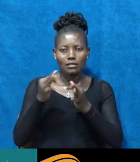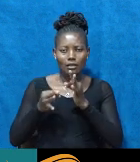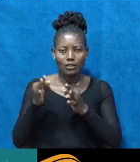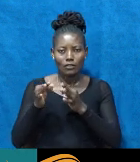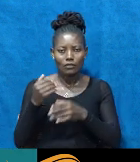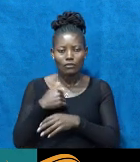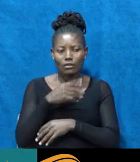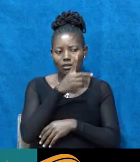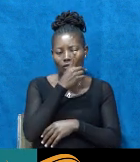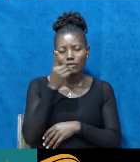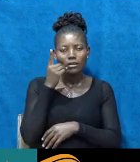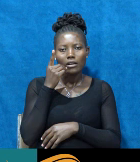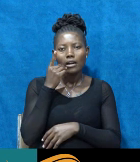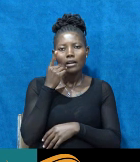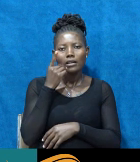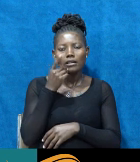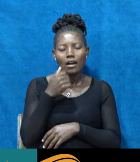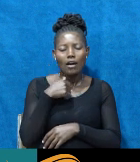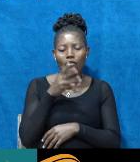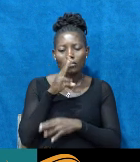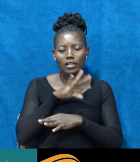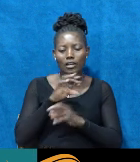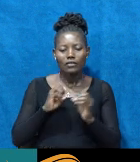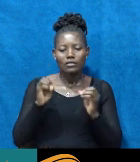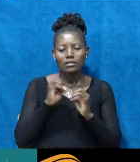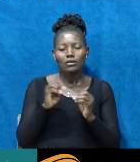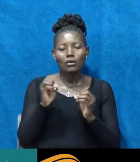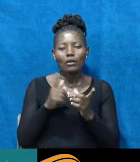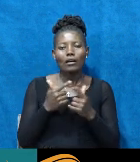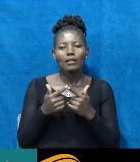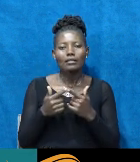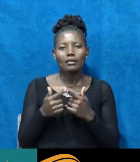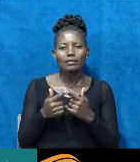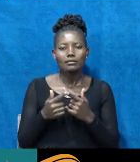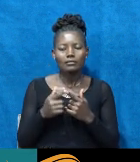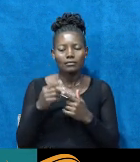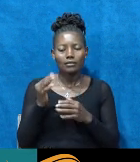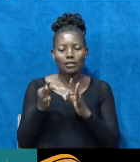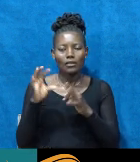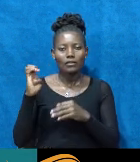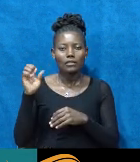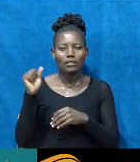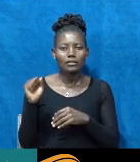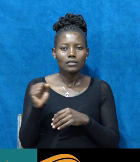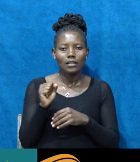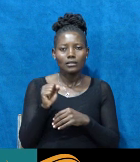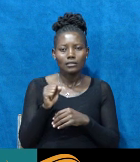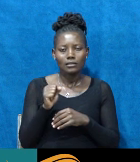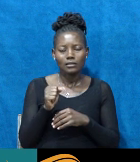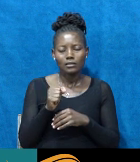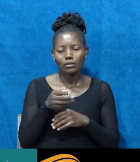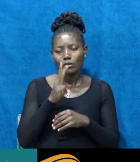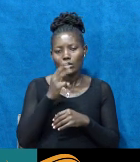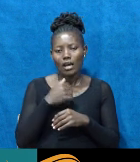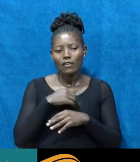not maintaining their hydration levels, if the cells and muscles are not well hydrated, if the tendons and ligaments are not